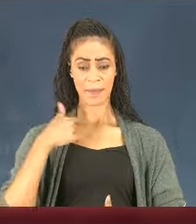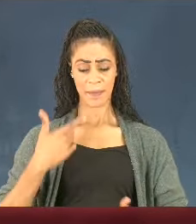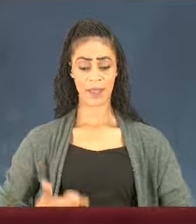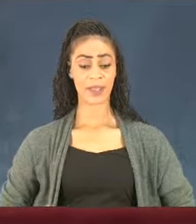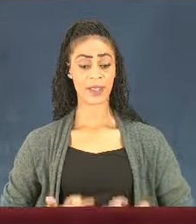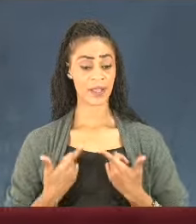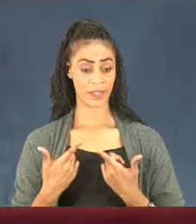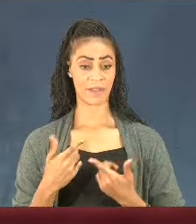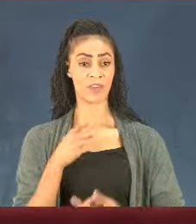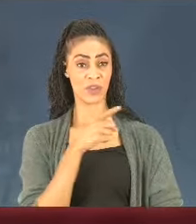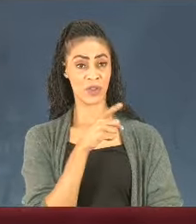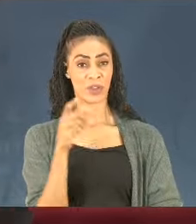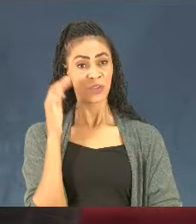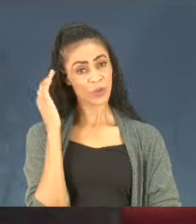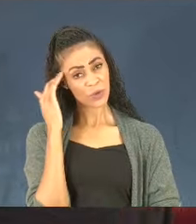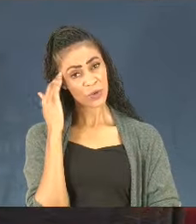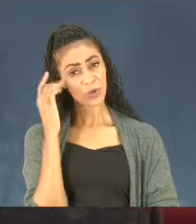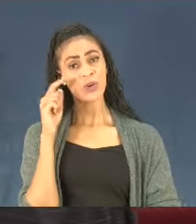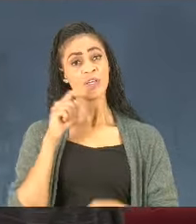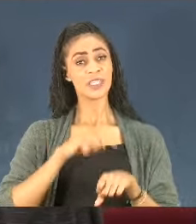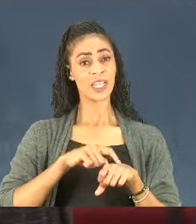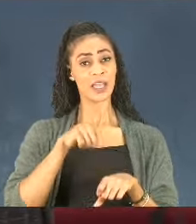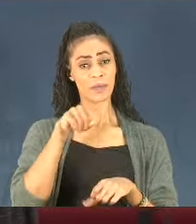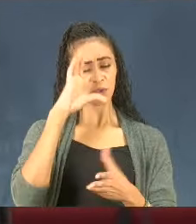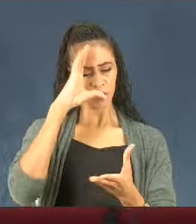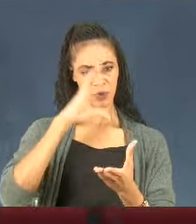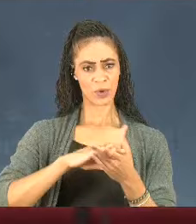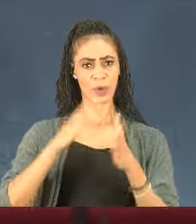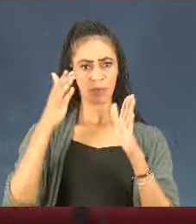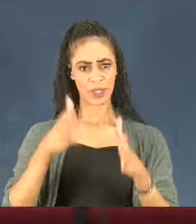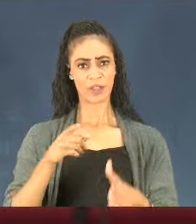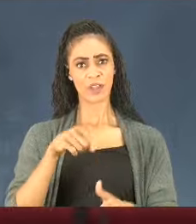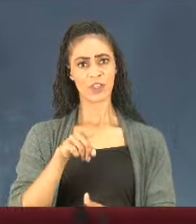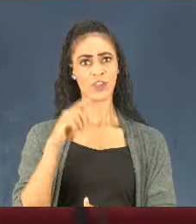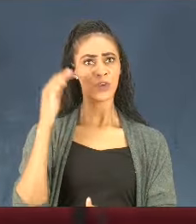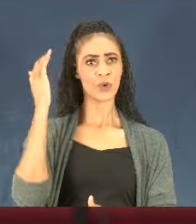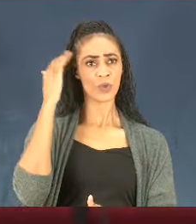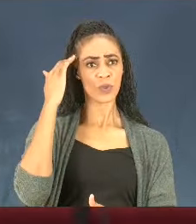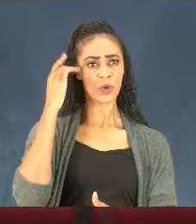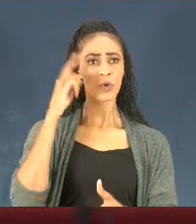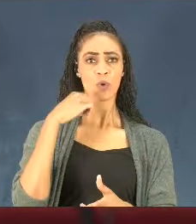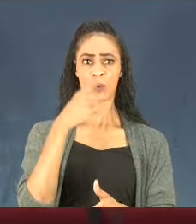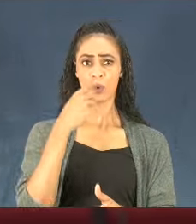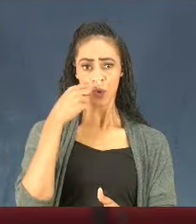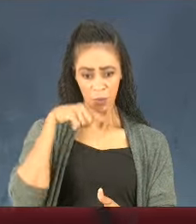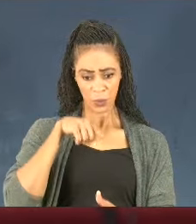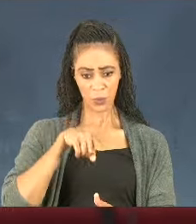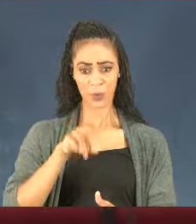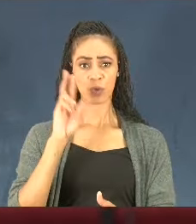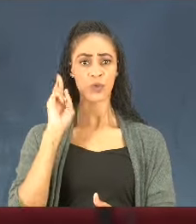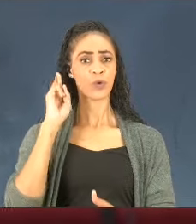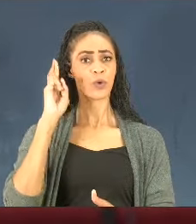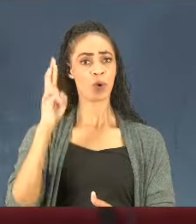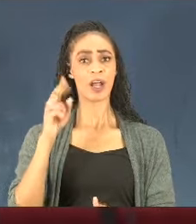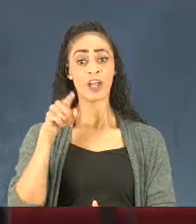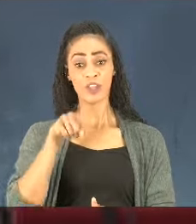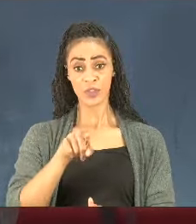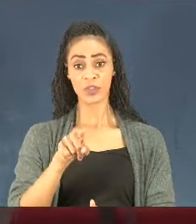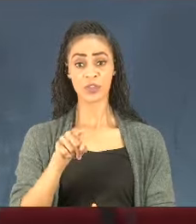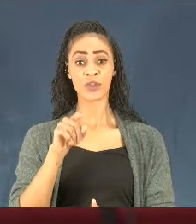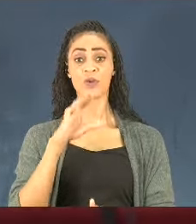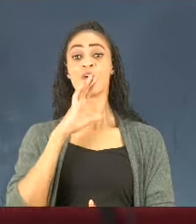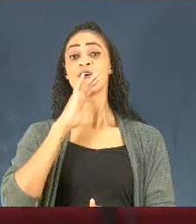you know that if you're a believer, you already know who you are? You are in Jesus Christ. You are the Son of God. You have